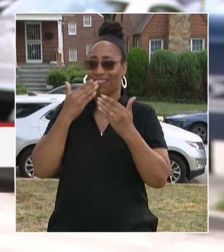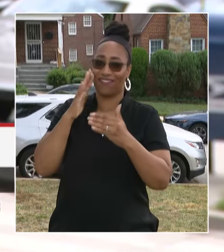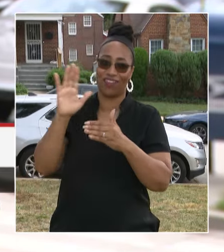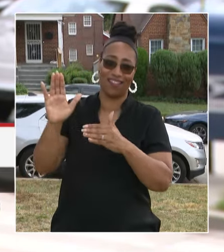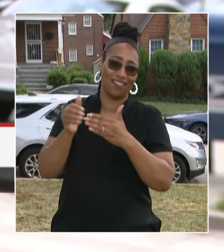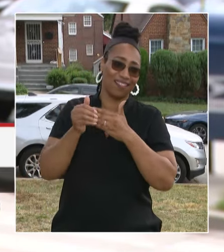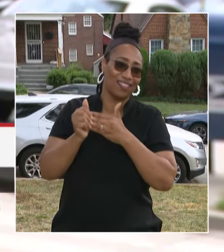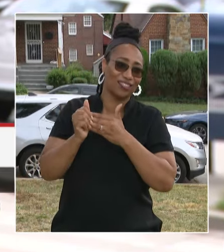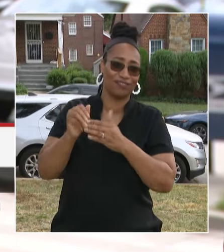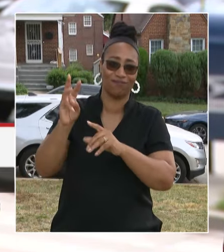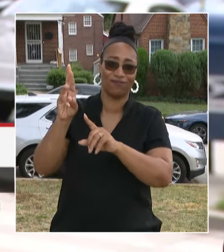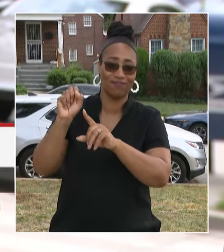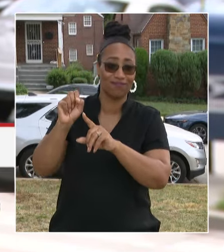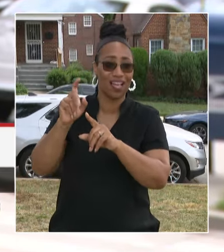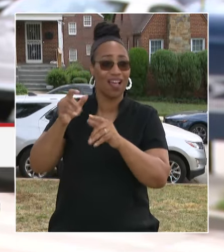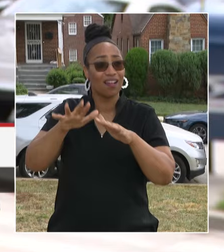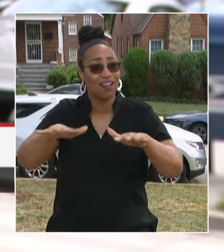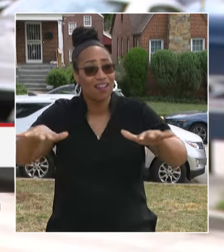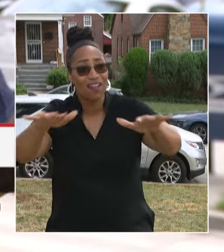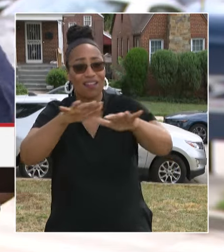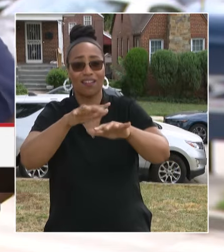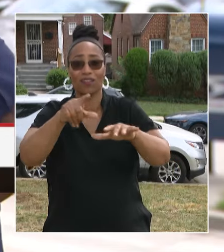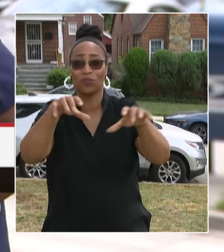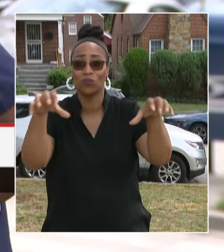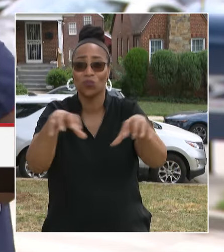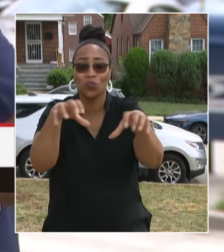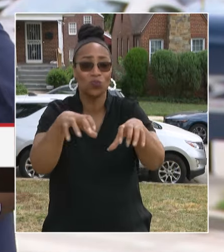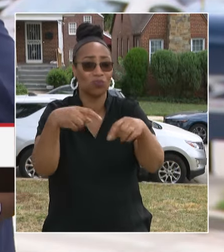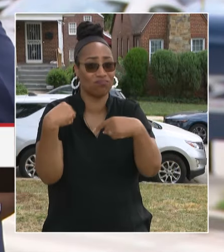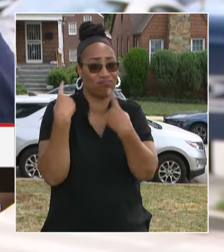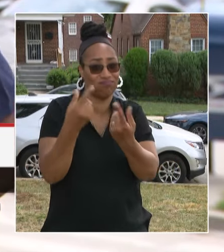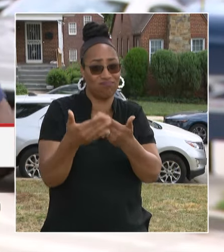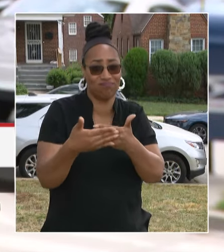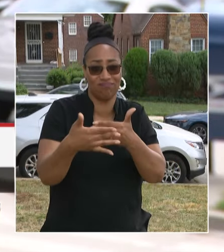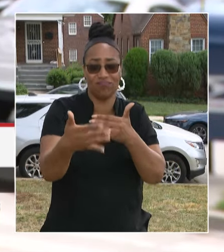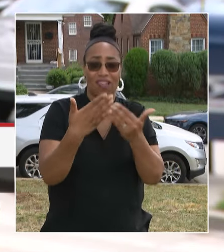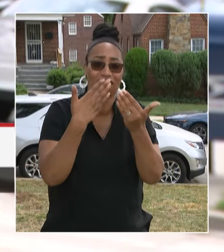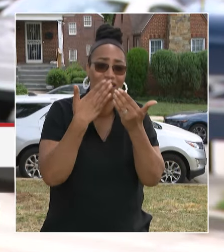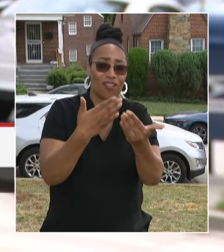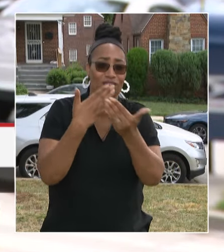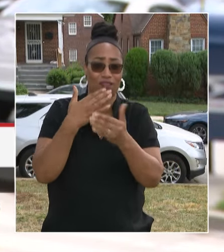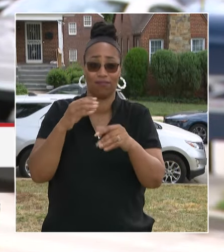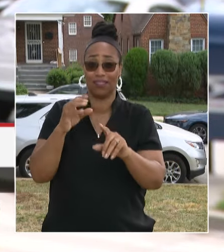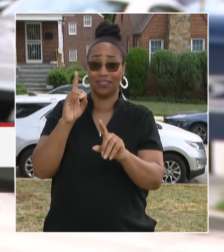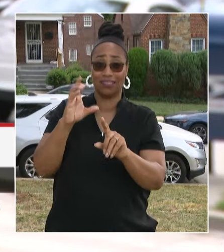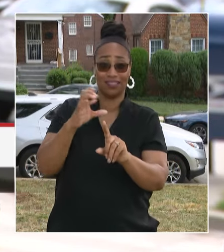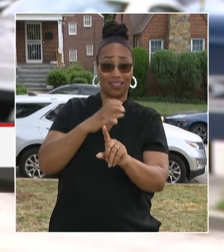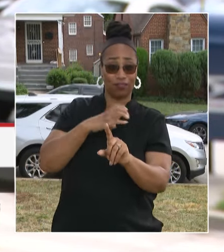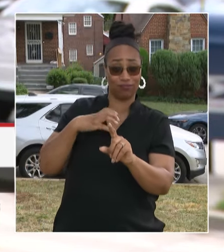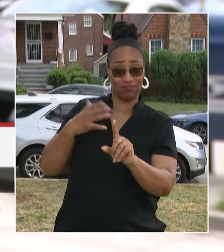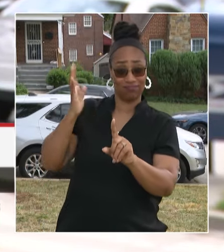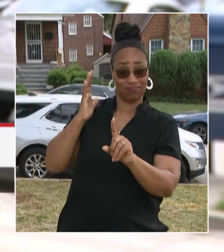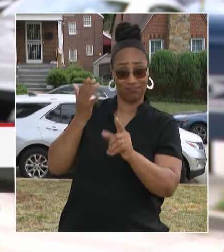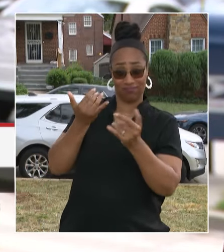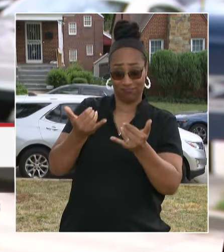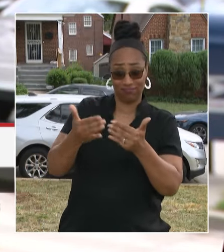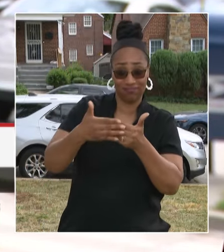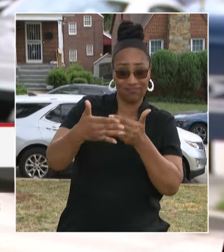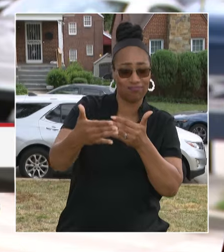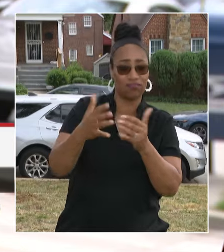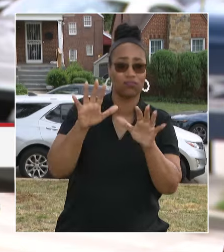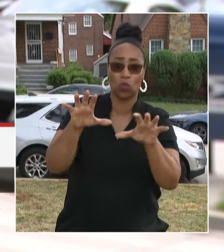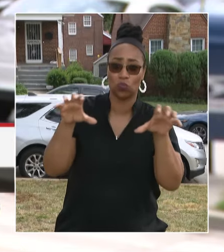everything that you do, everything that your team does. I want to thank you, council member, for everything that you've done and everything that your team